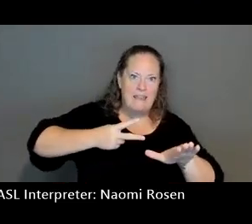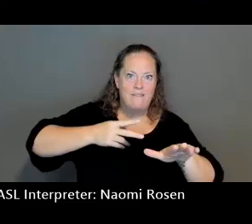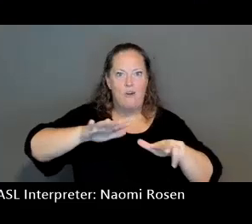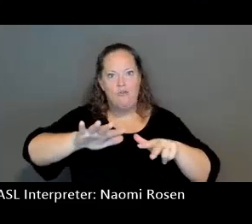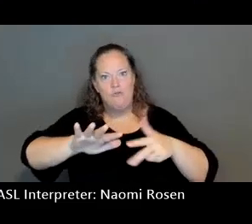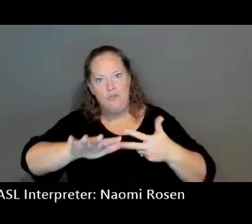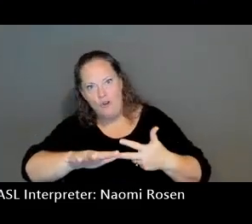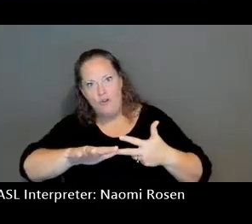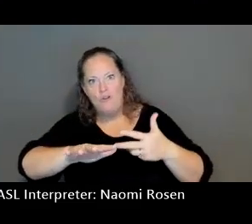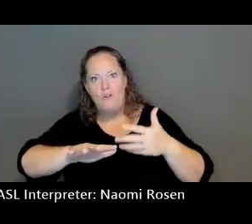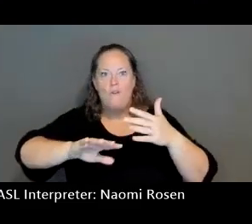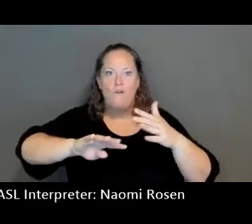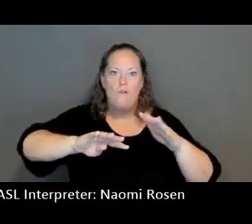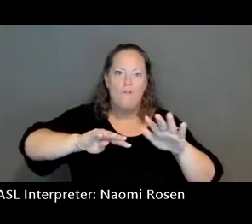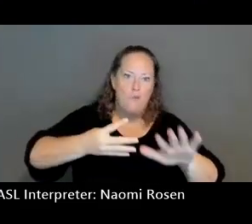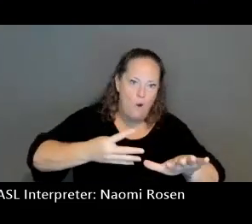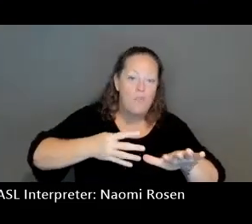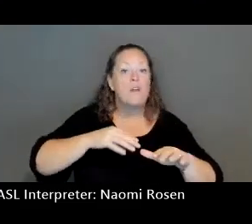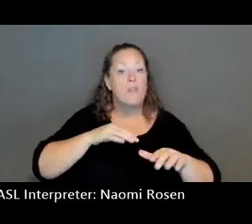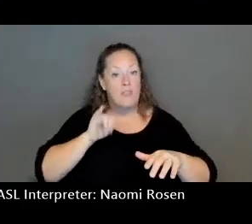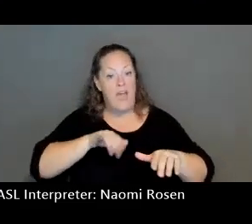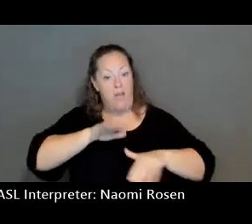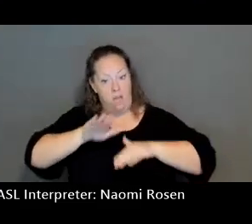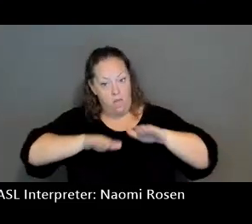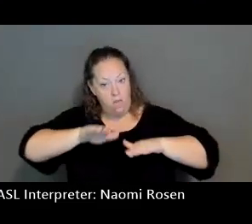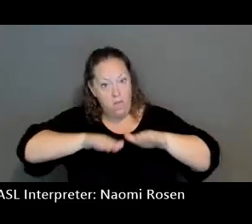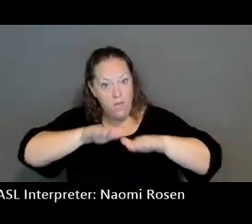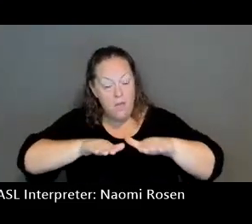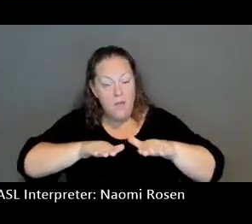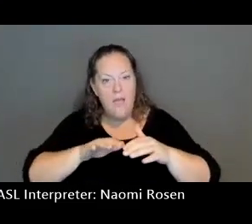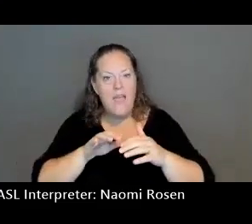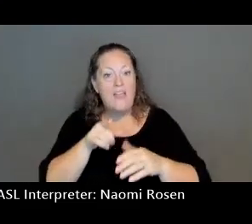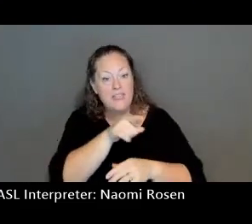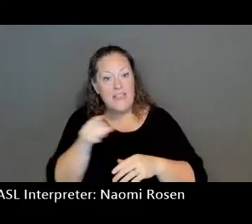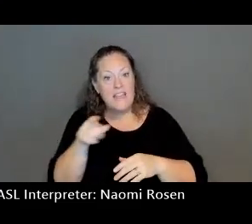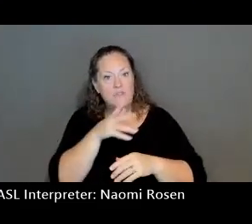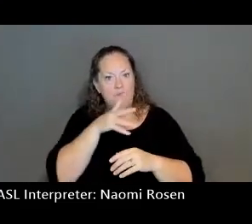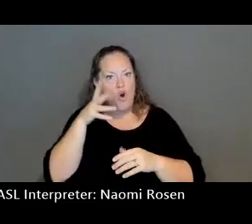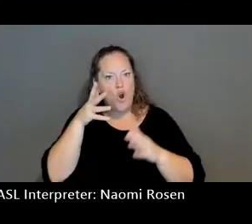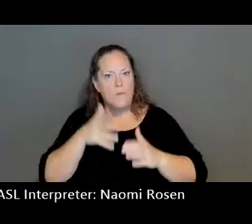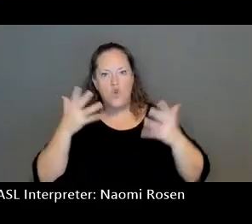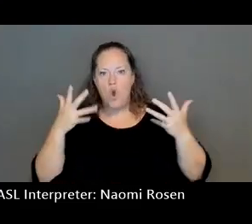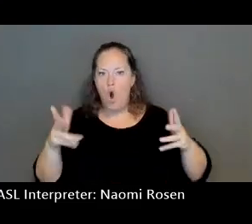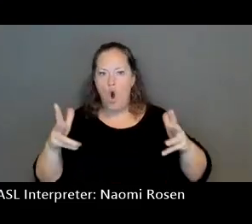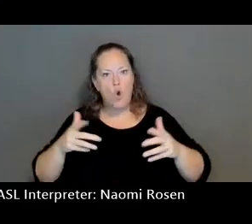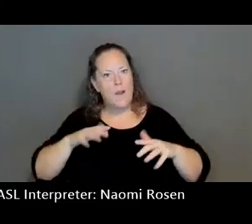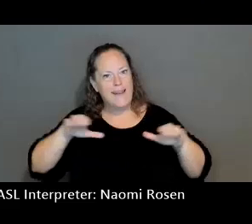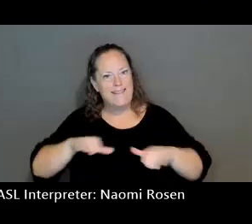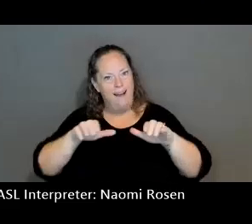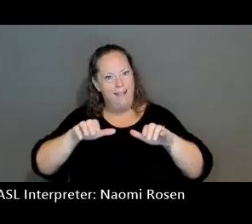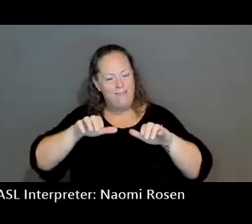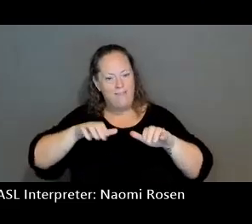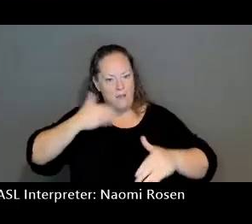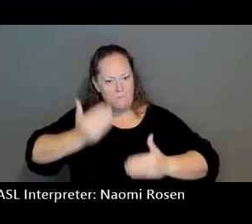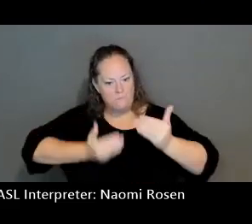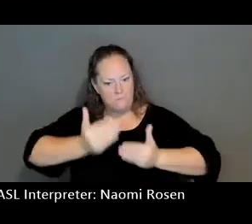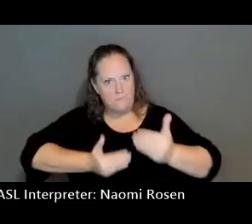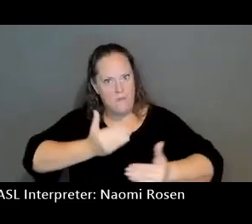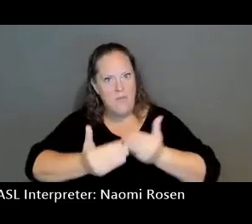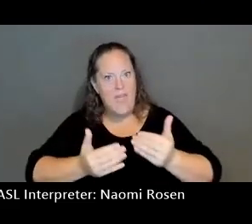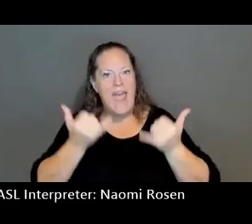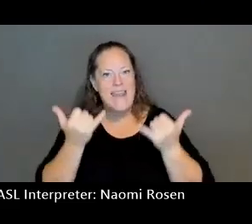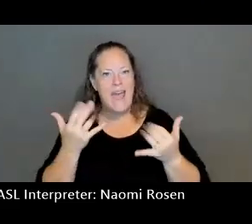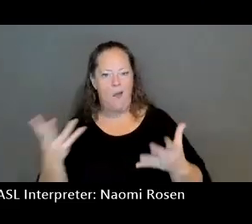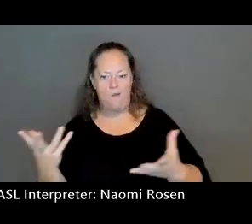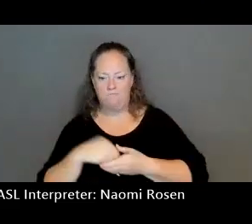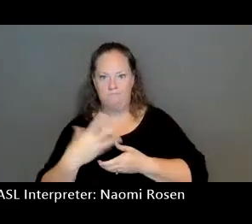the experiences of farmers who have in one way or another gone through these 5-step planning process and are incorporating practices